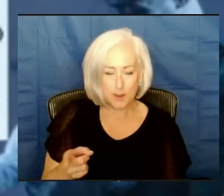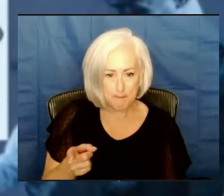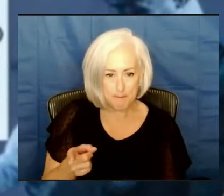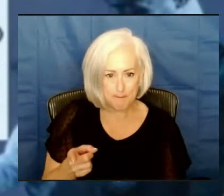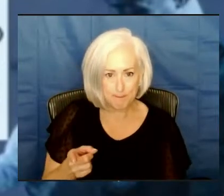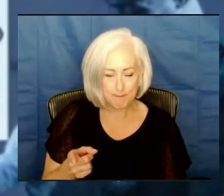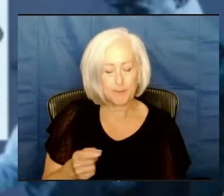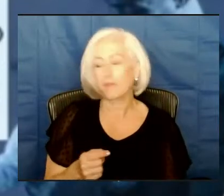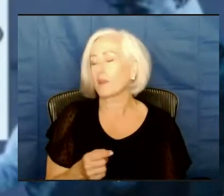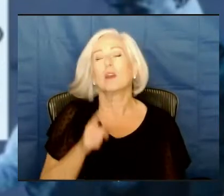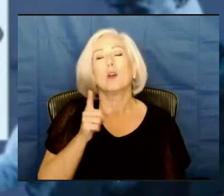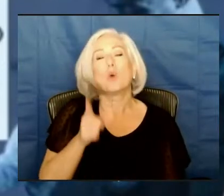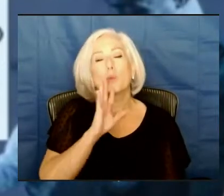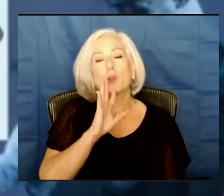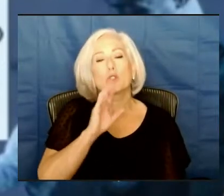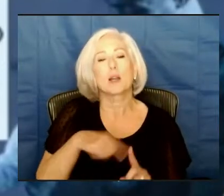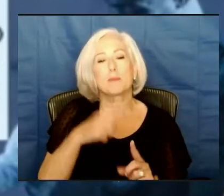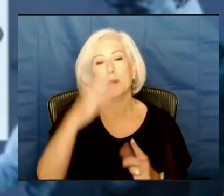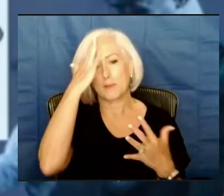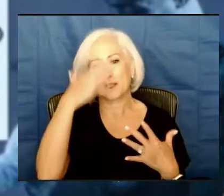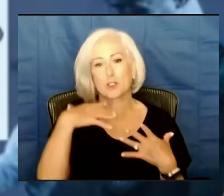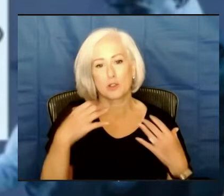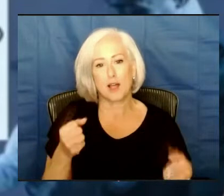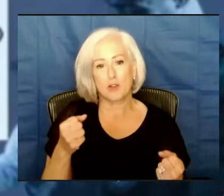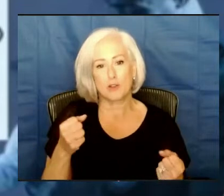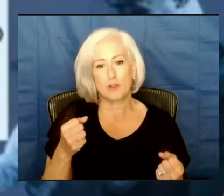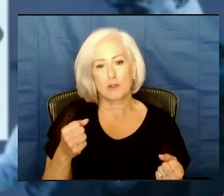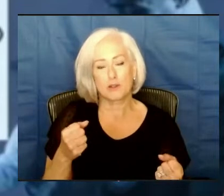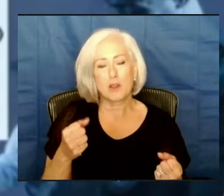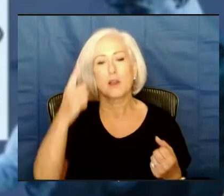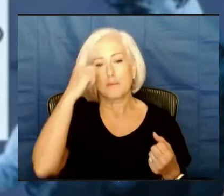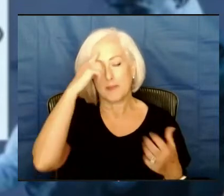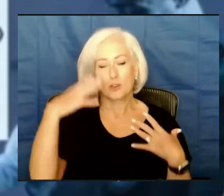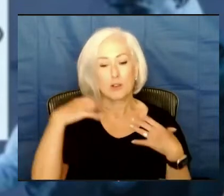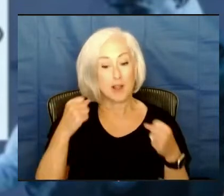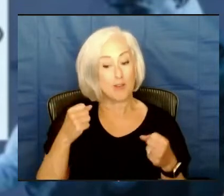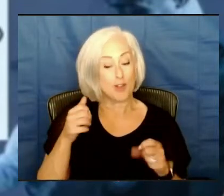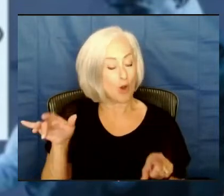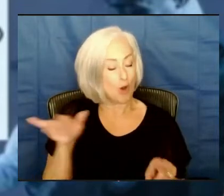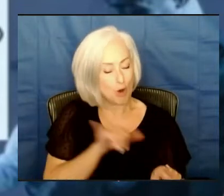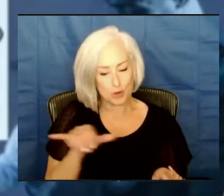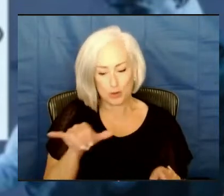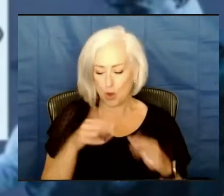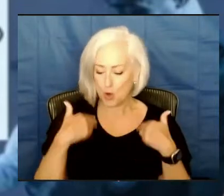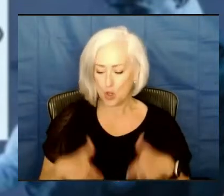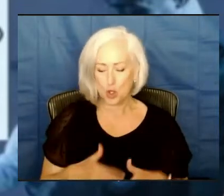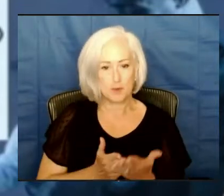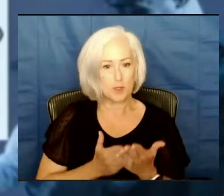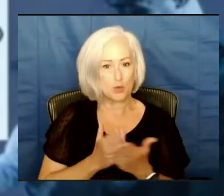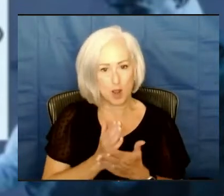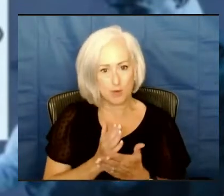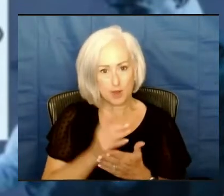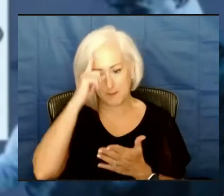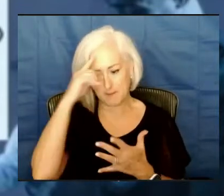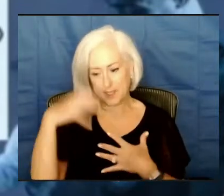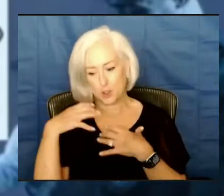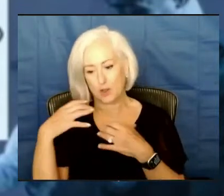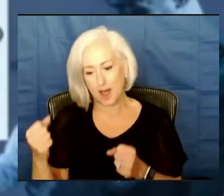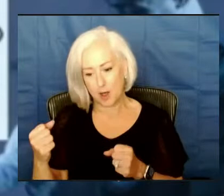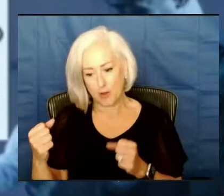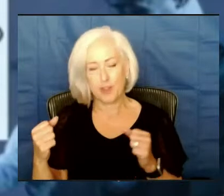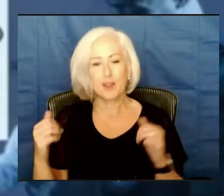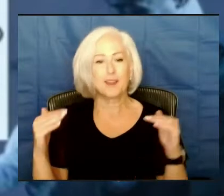talk about mental health, remember that mental health is a human right, that mental health is mental wealth, and mental health is